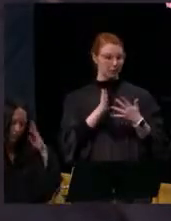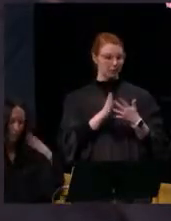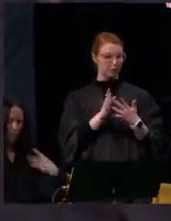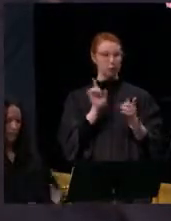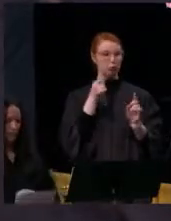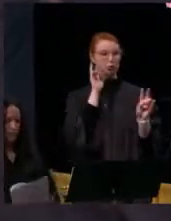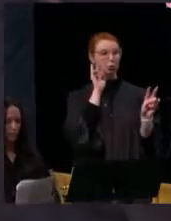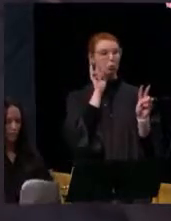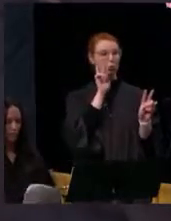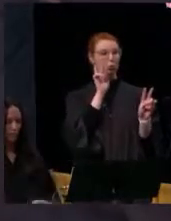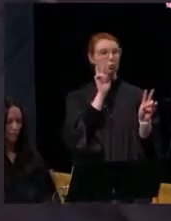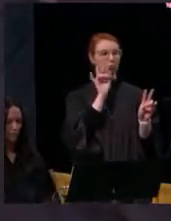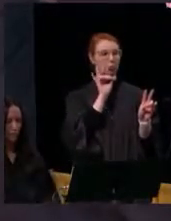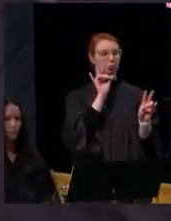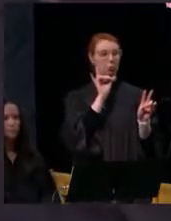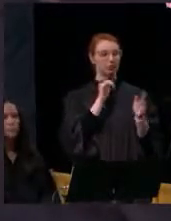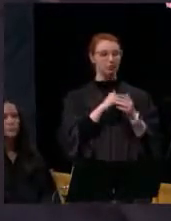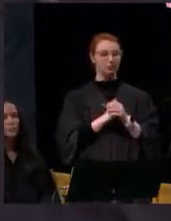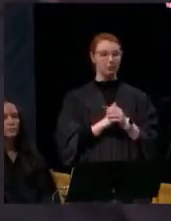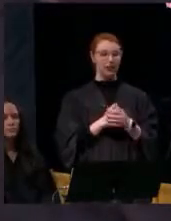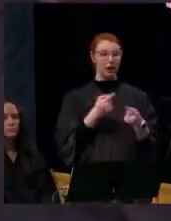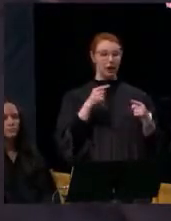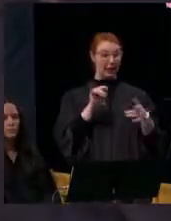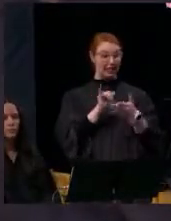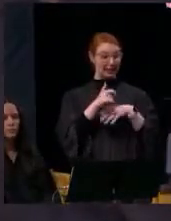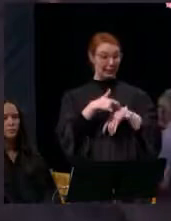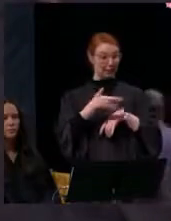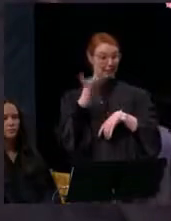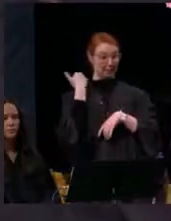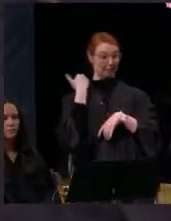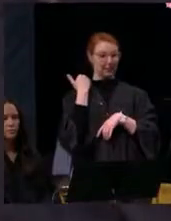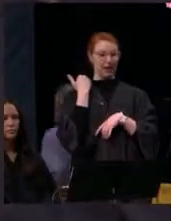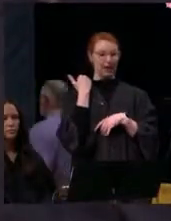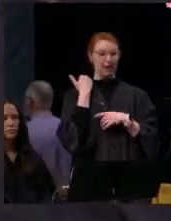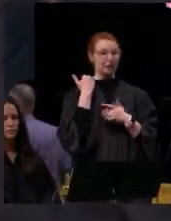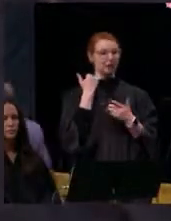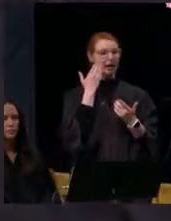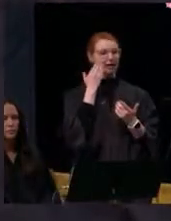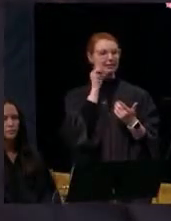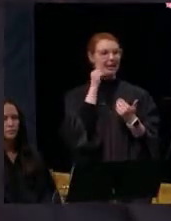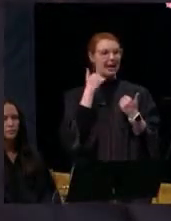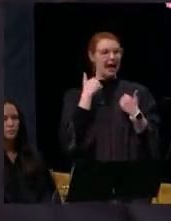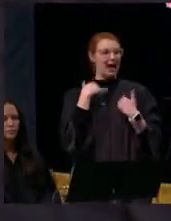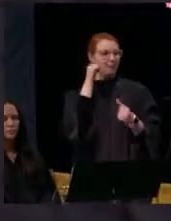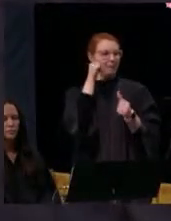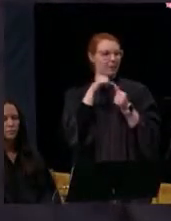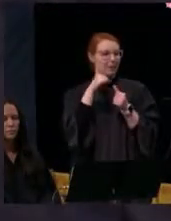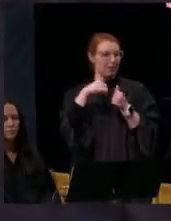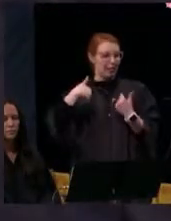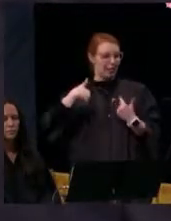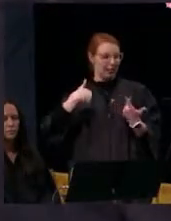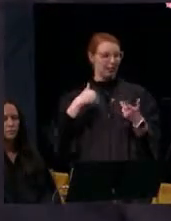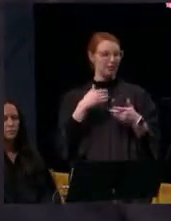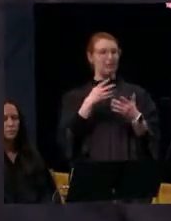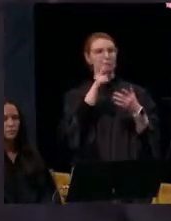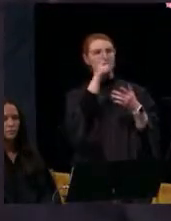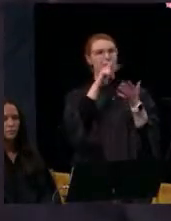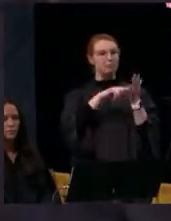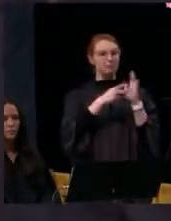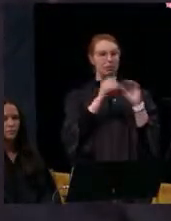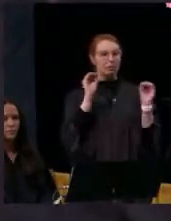admiring it. At the time, there were no memories to reflect upon and no meaning to the symbols, just